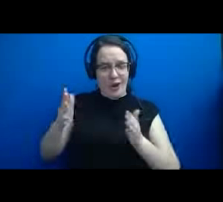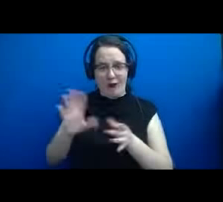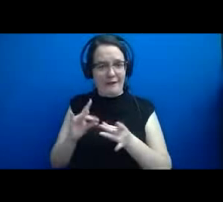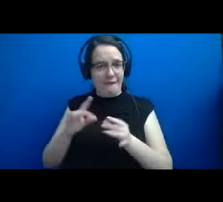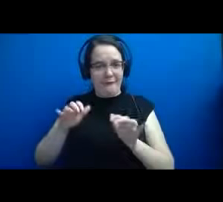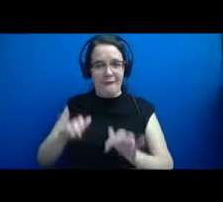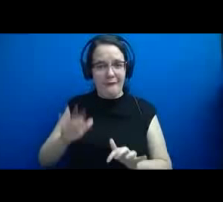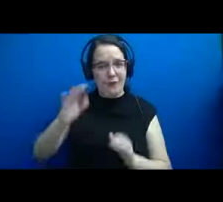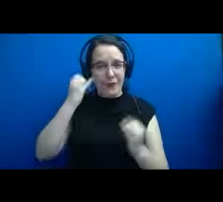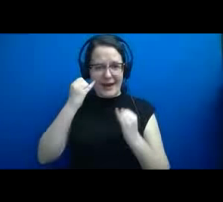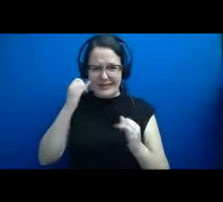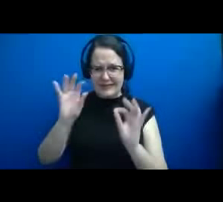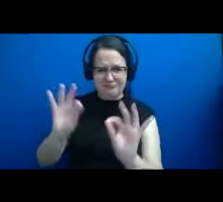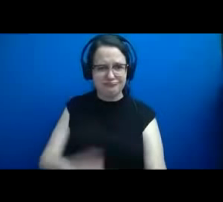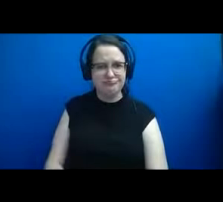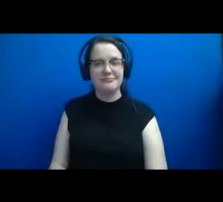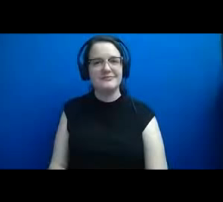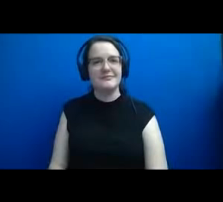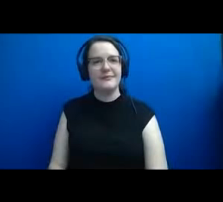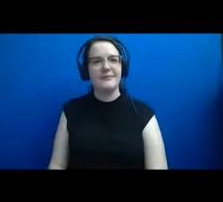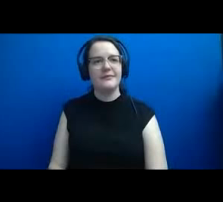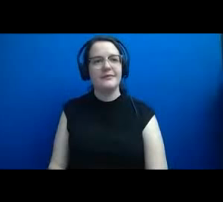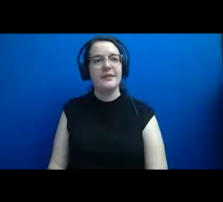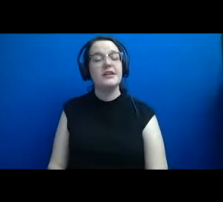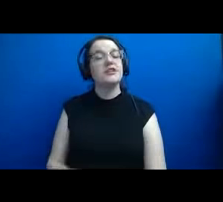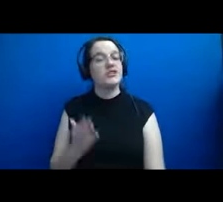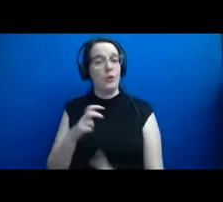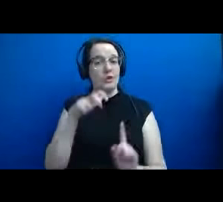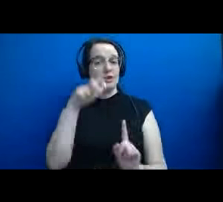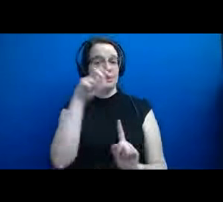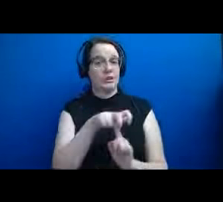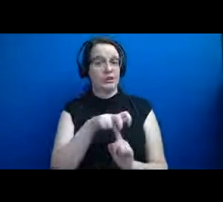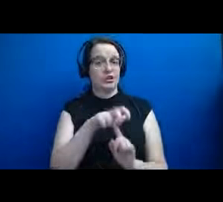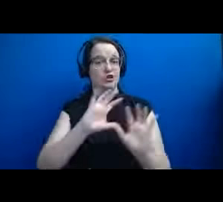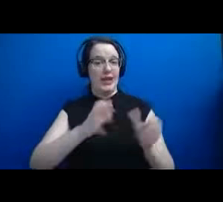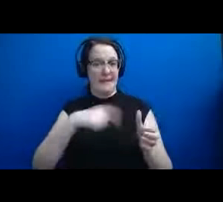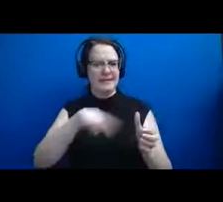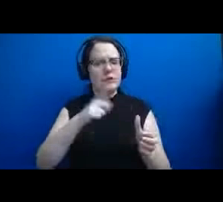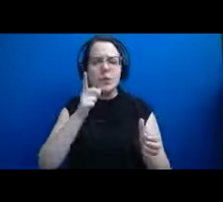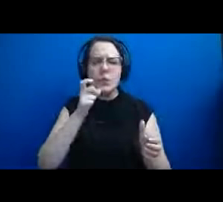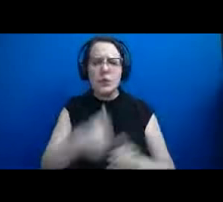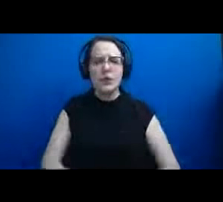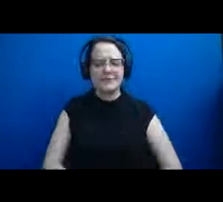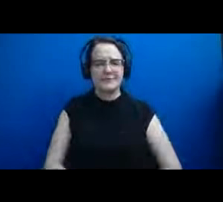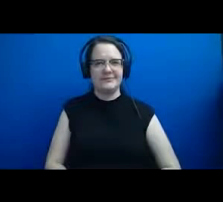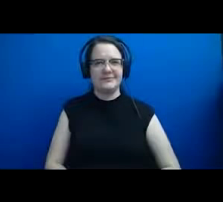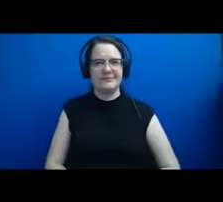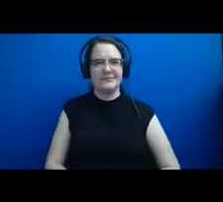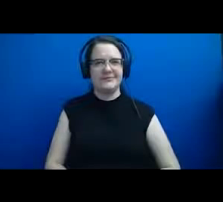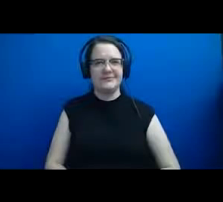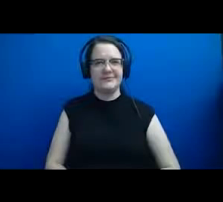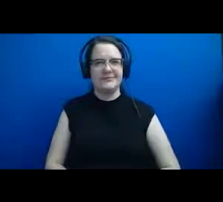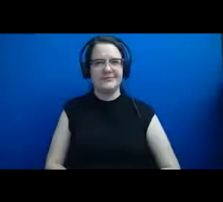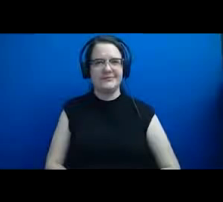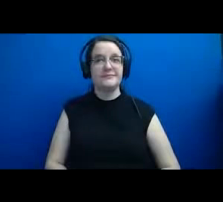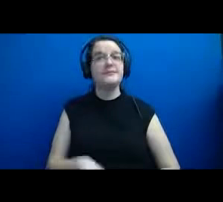ideas. All right, so who are those champions? Who do we got in here? You